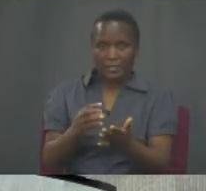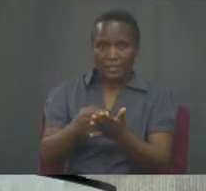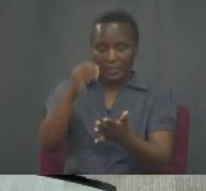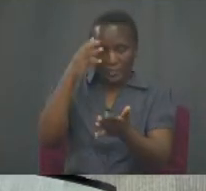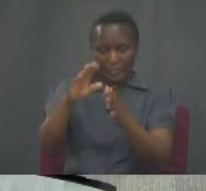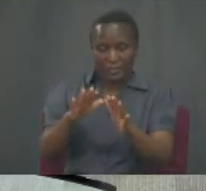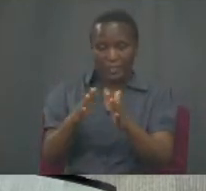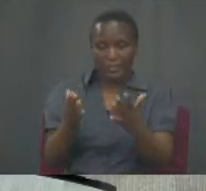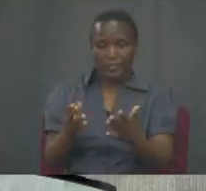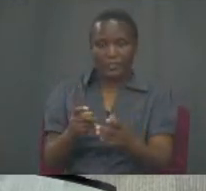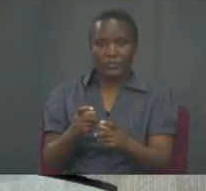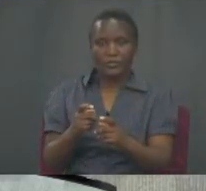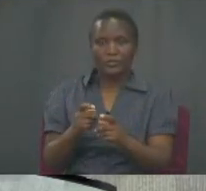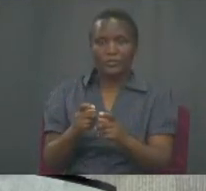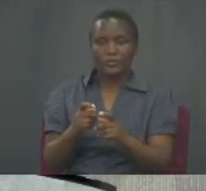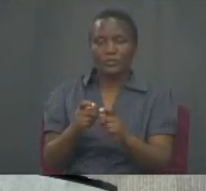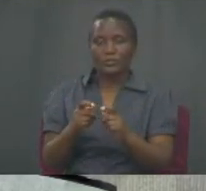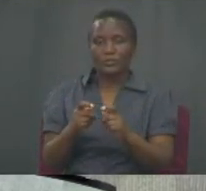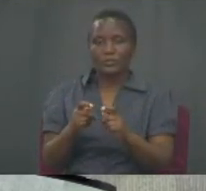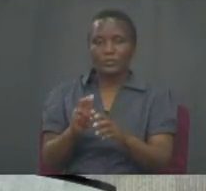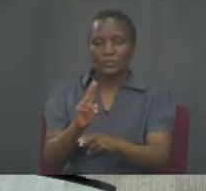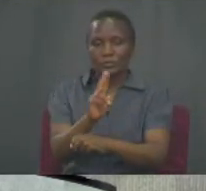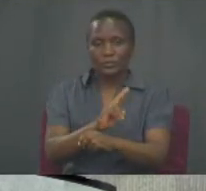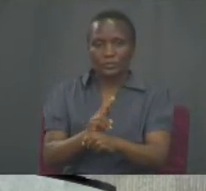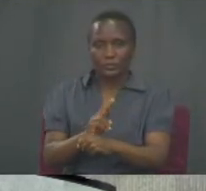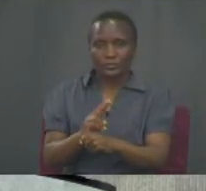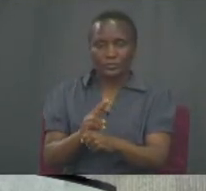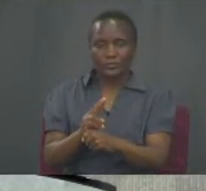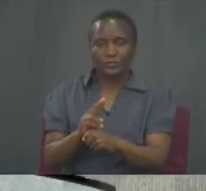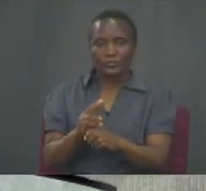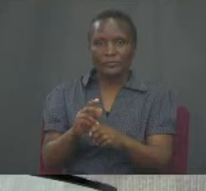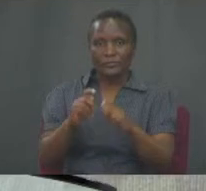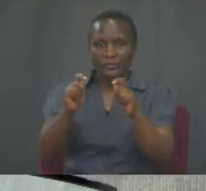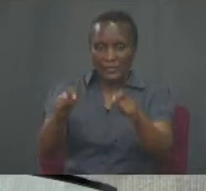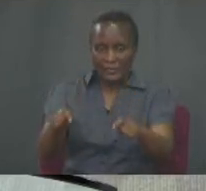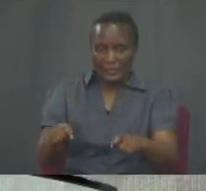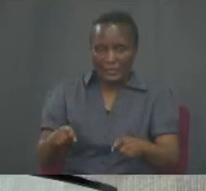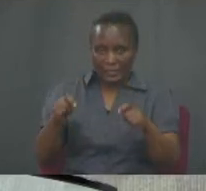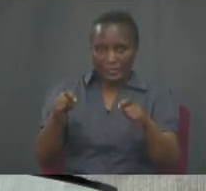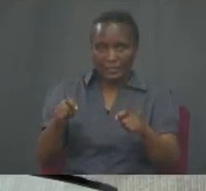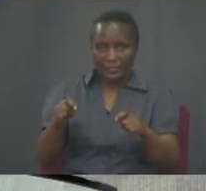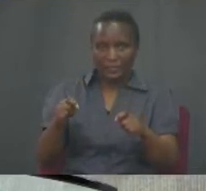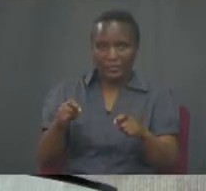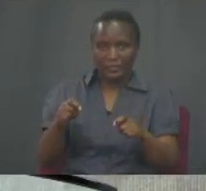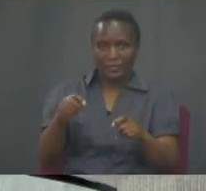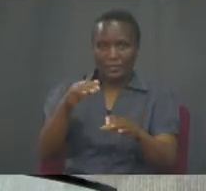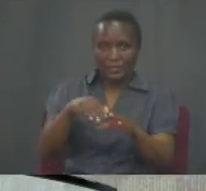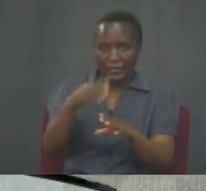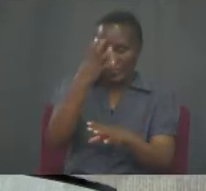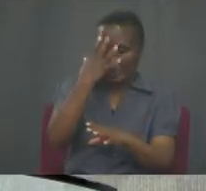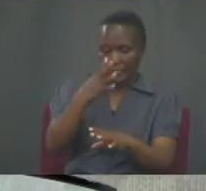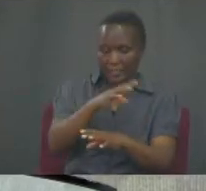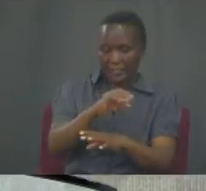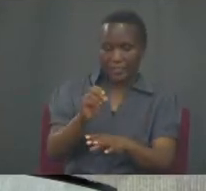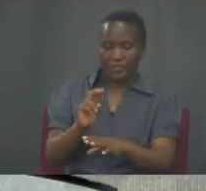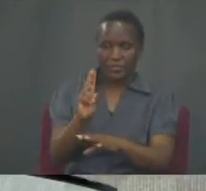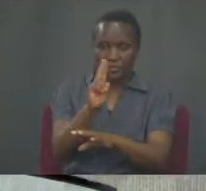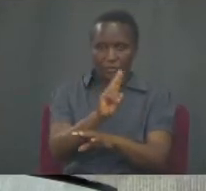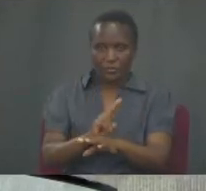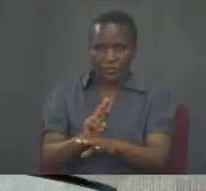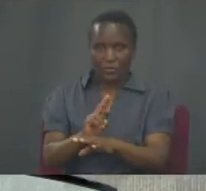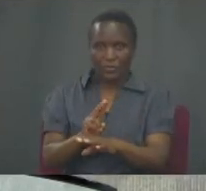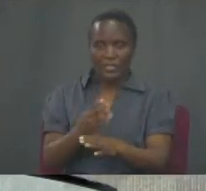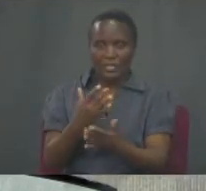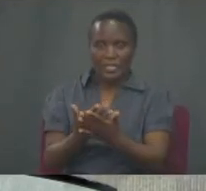from the Hittites. And so what they would do, they would make their rims and wheels of iron and their